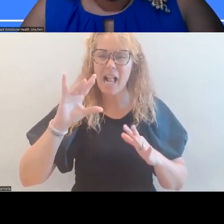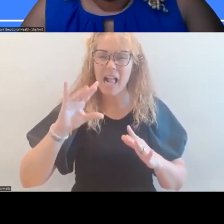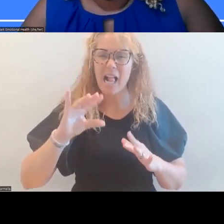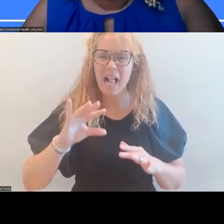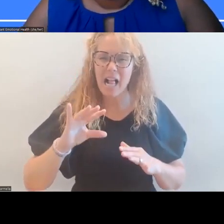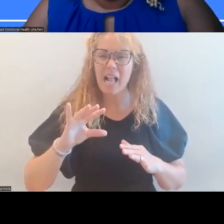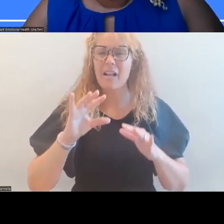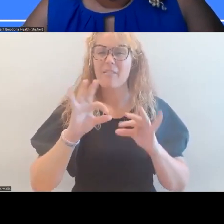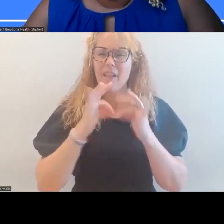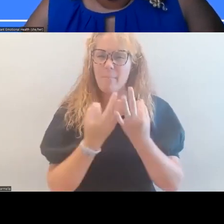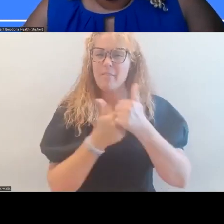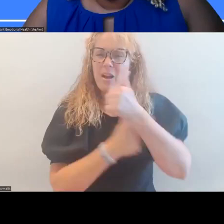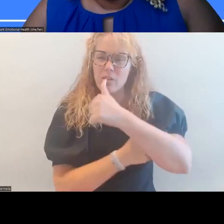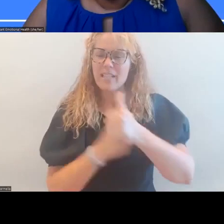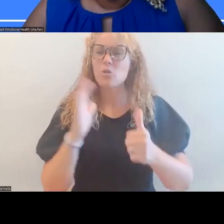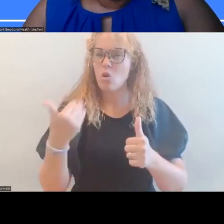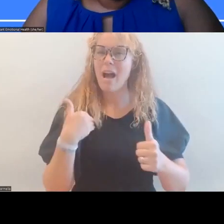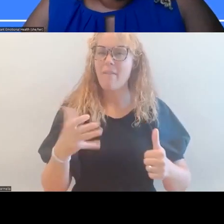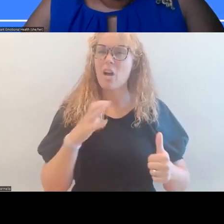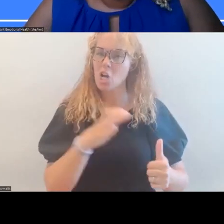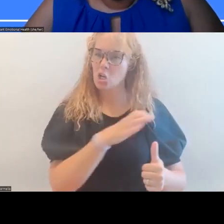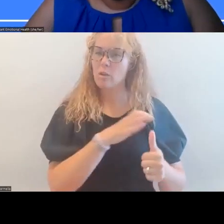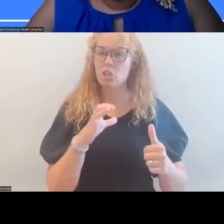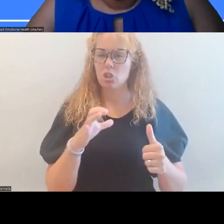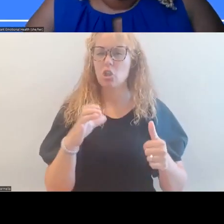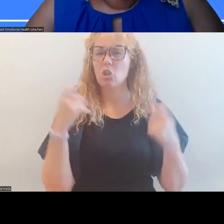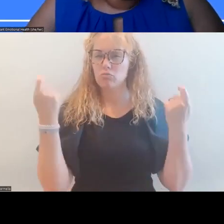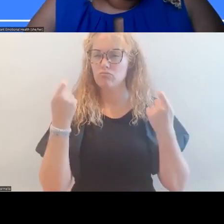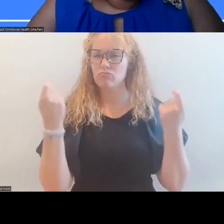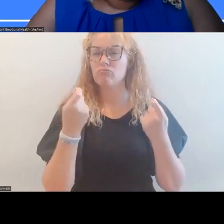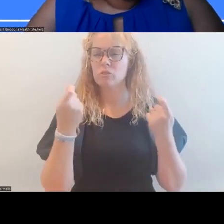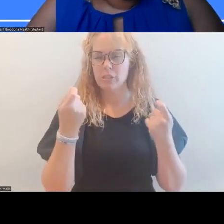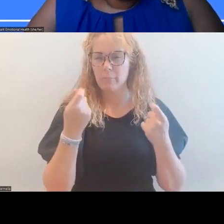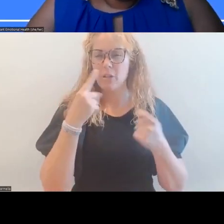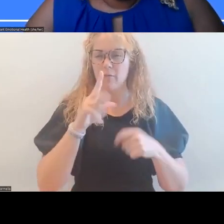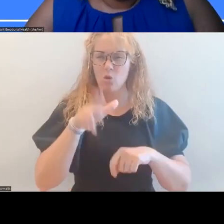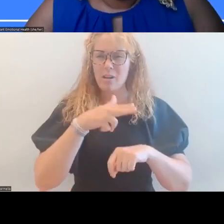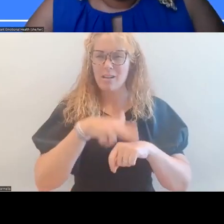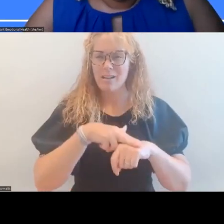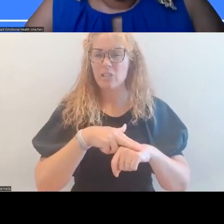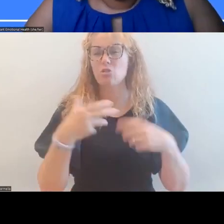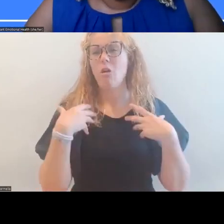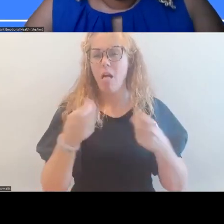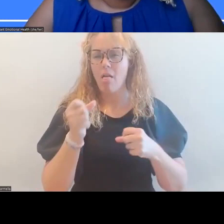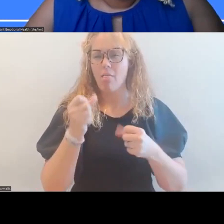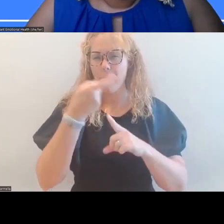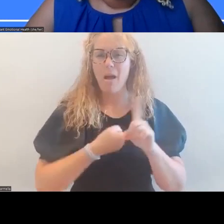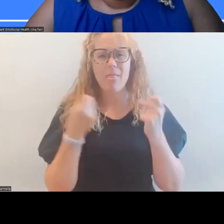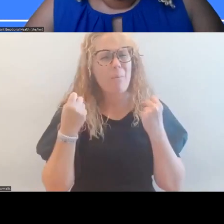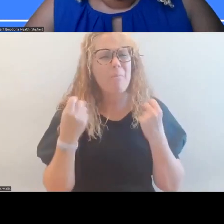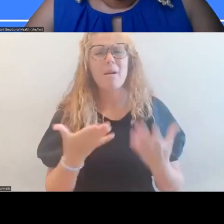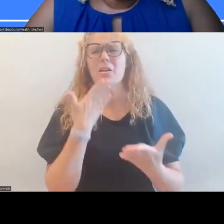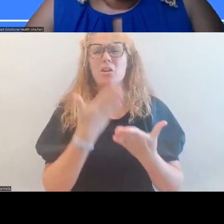to be having a congressional reception and celebration of Mental Health Awareness Month and the national strategy release. So lots of good